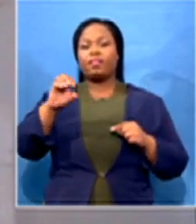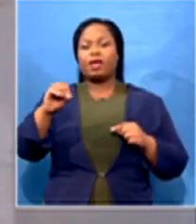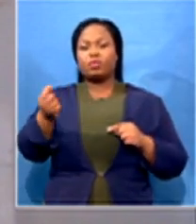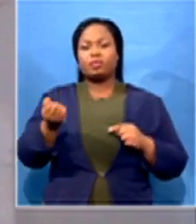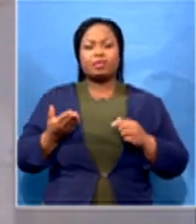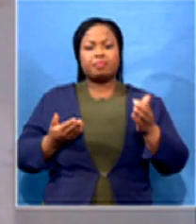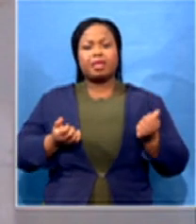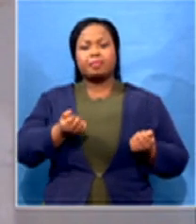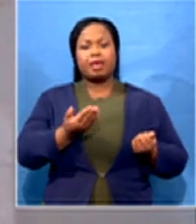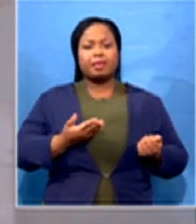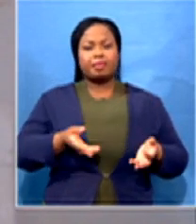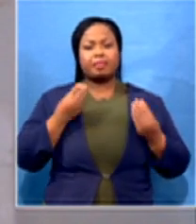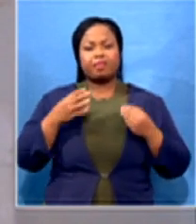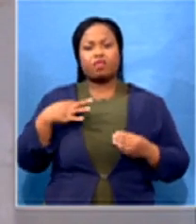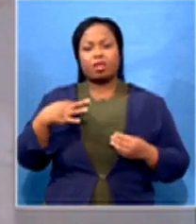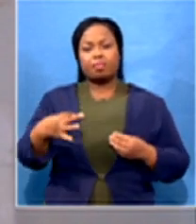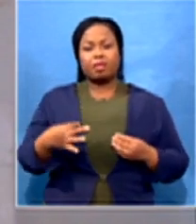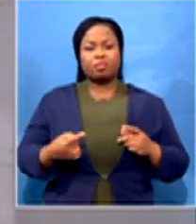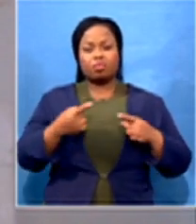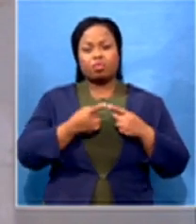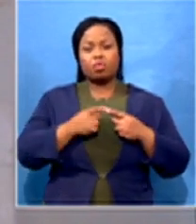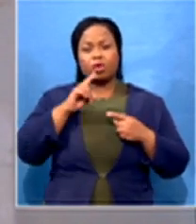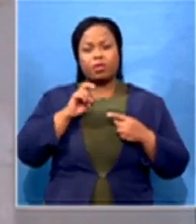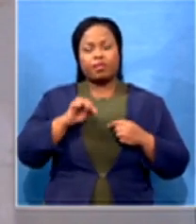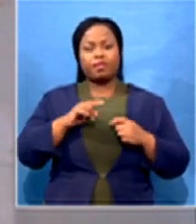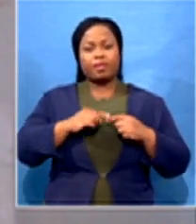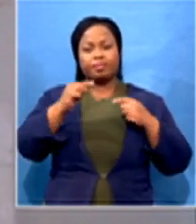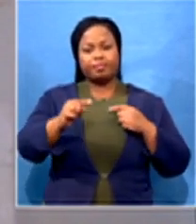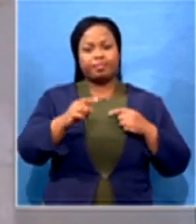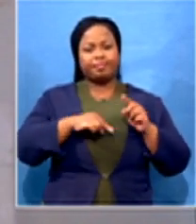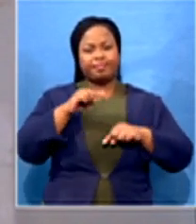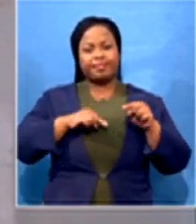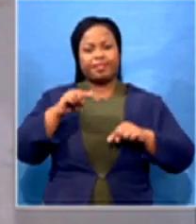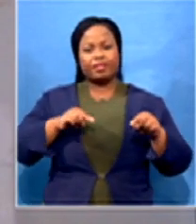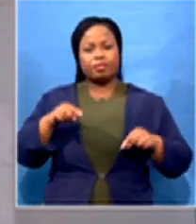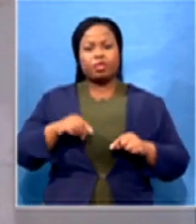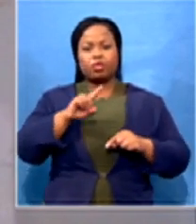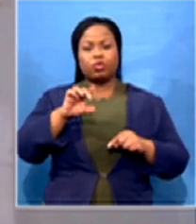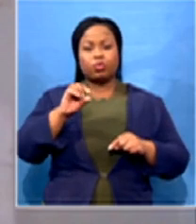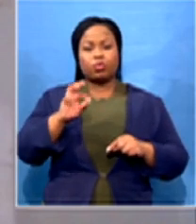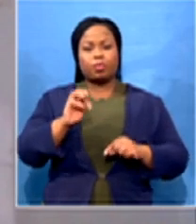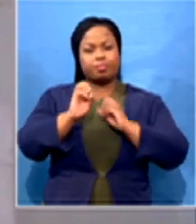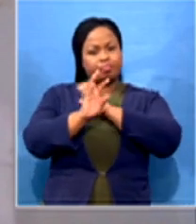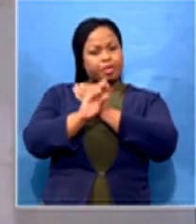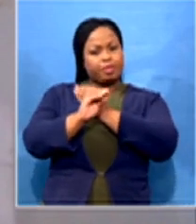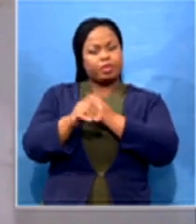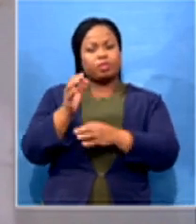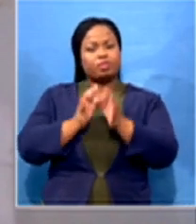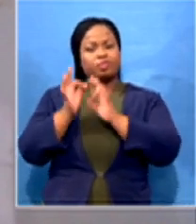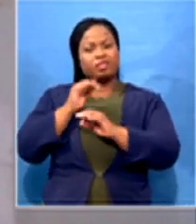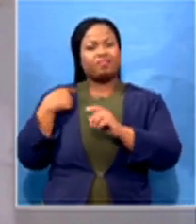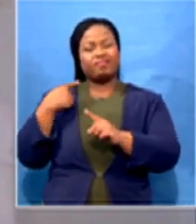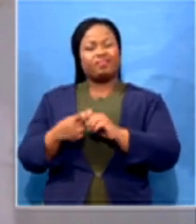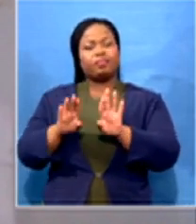will see runners do one of 5 different distances. I chatted to Fordyce on Zoom, beginning with what he has been doing during